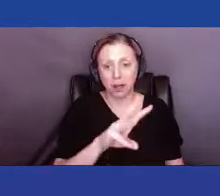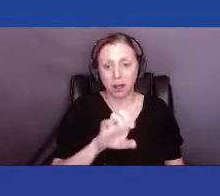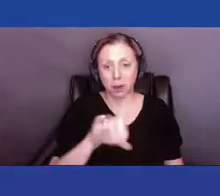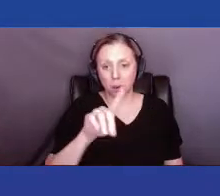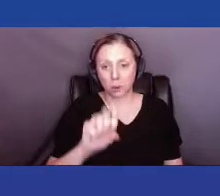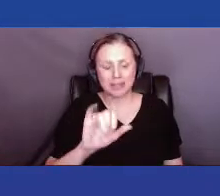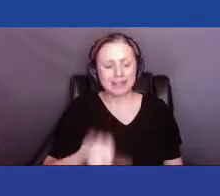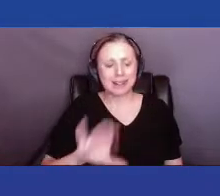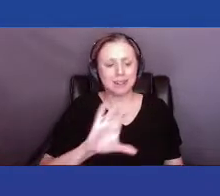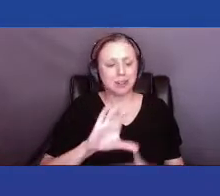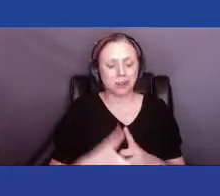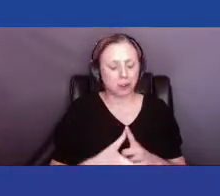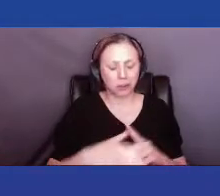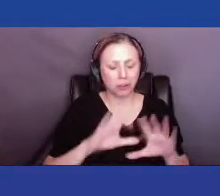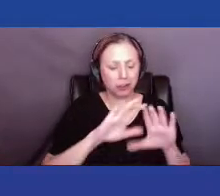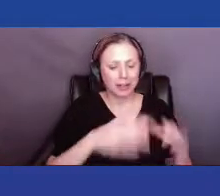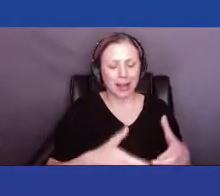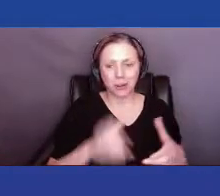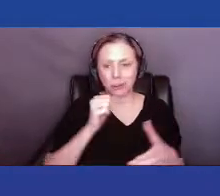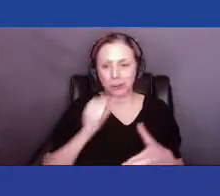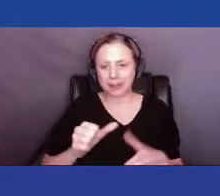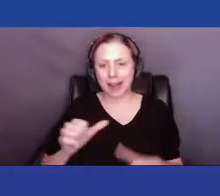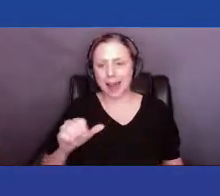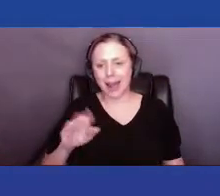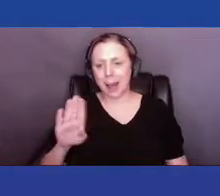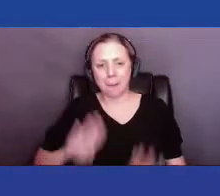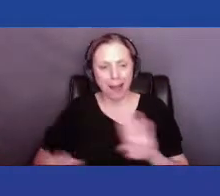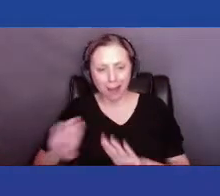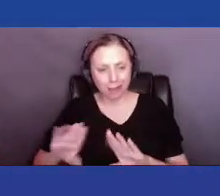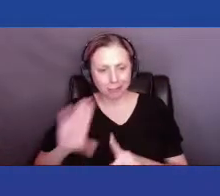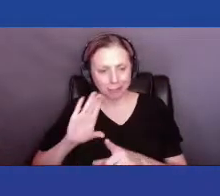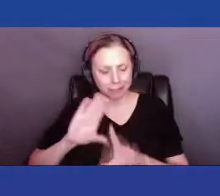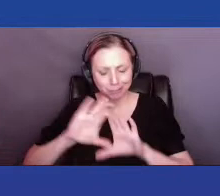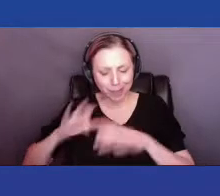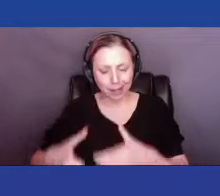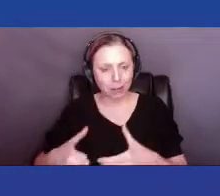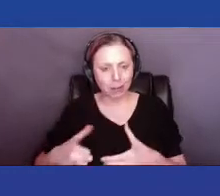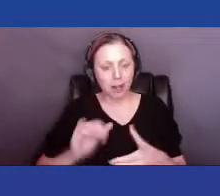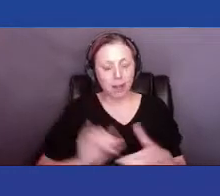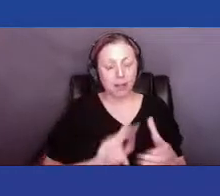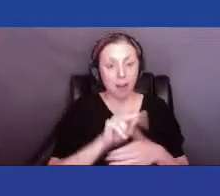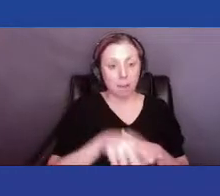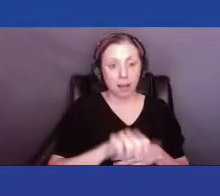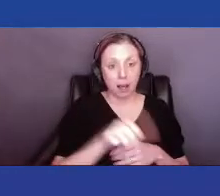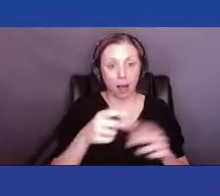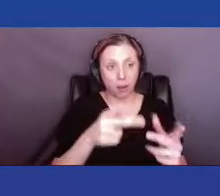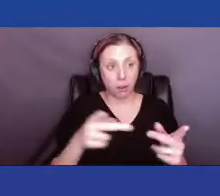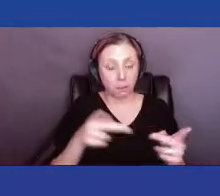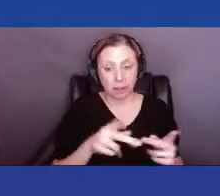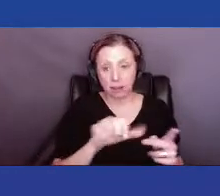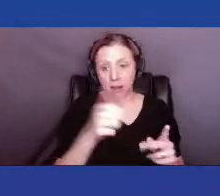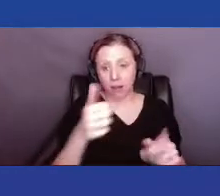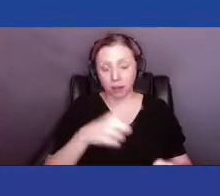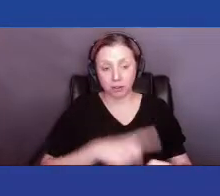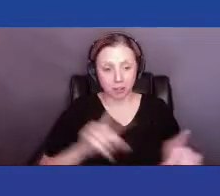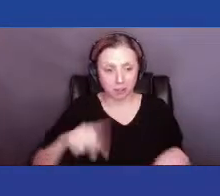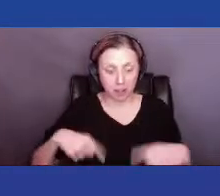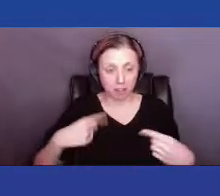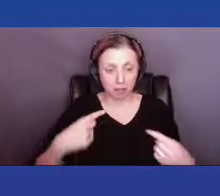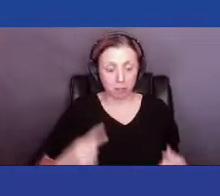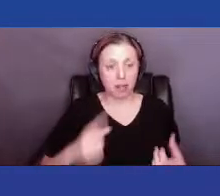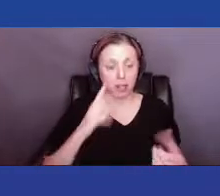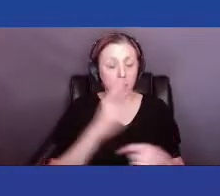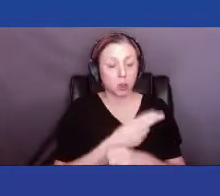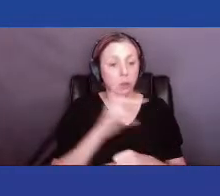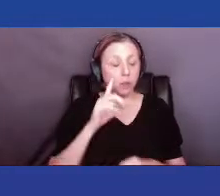category. They're not a biological category. And these are plants that in many other places and many times have been regarded as